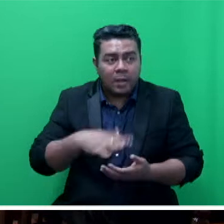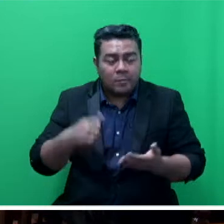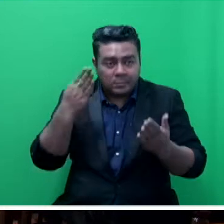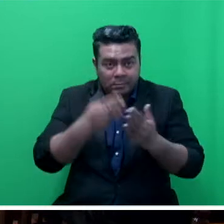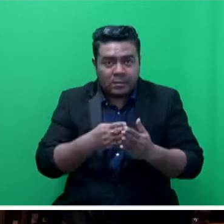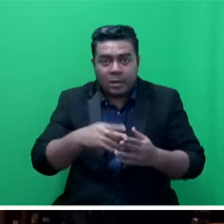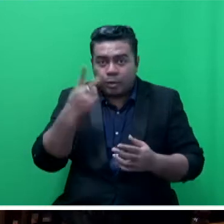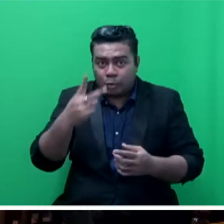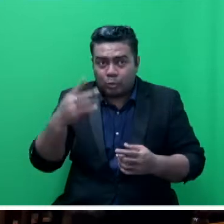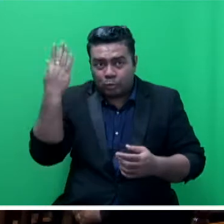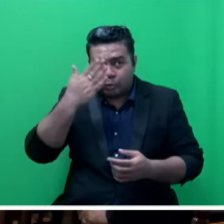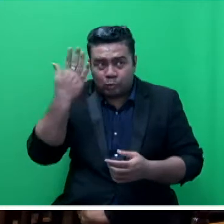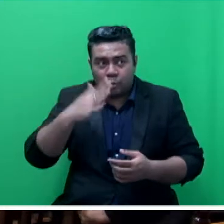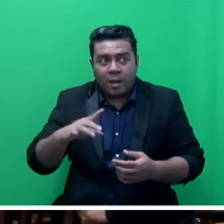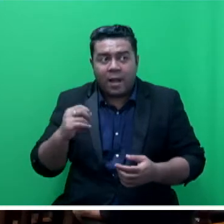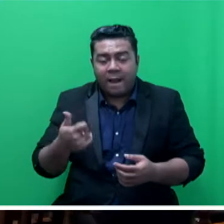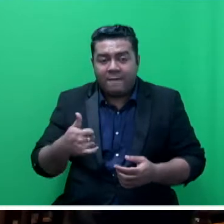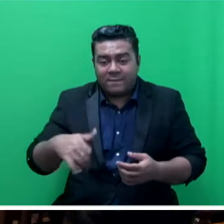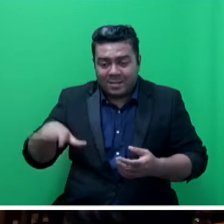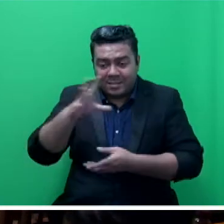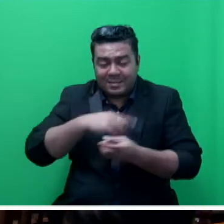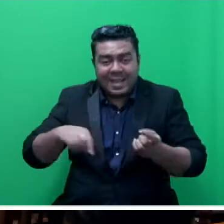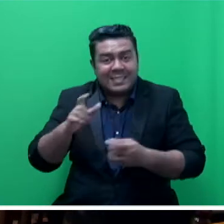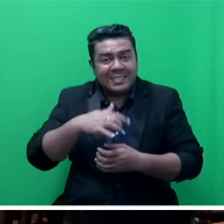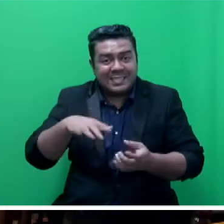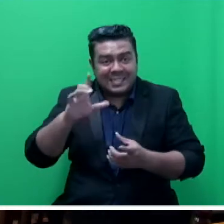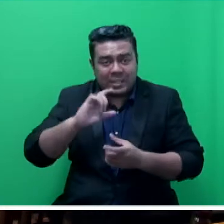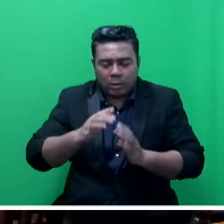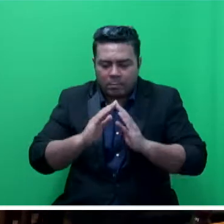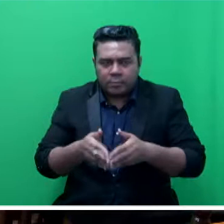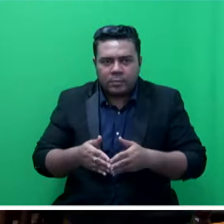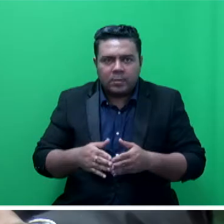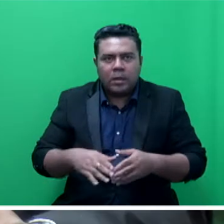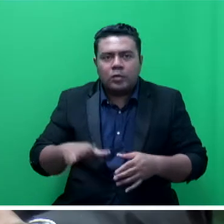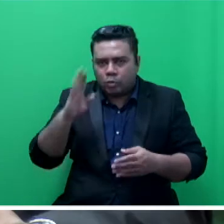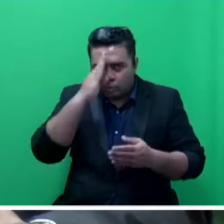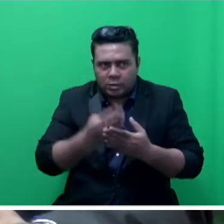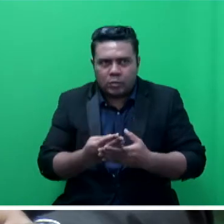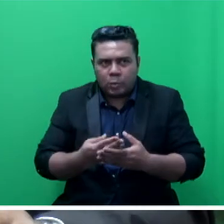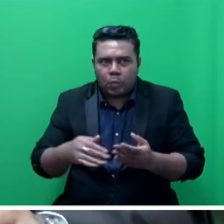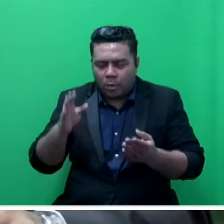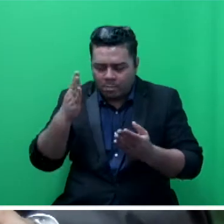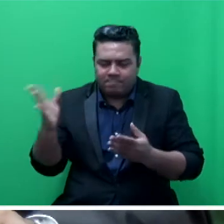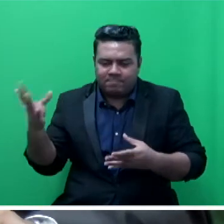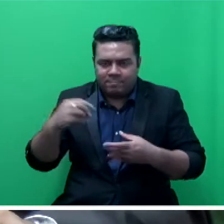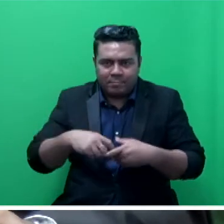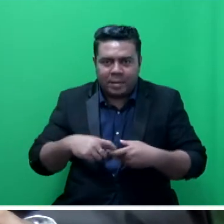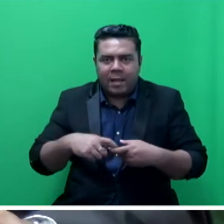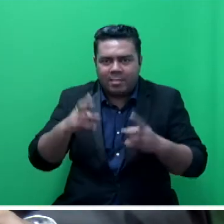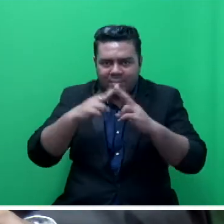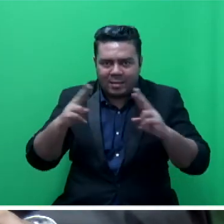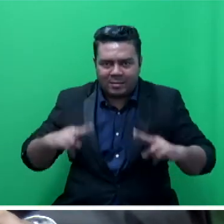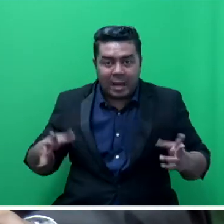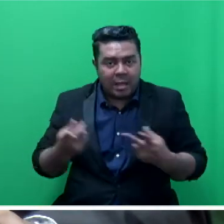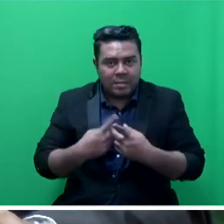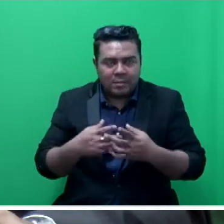These two schools after tropical cyclone was very quick and students were accommodated appropriately. Initially, students